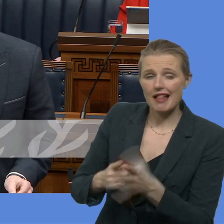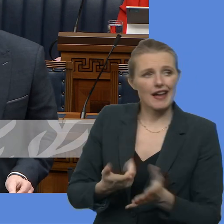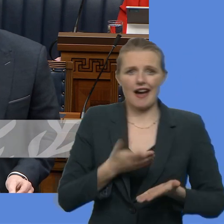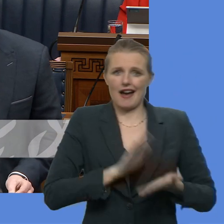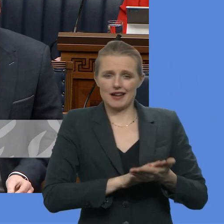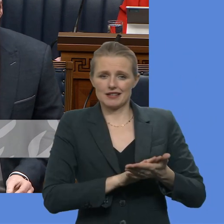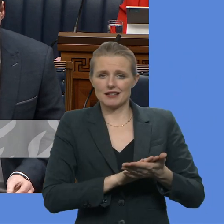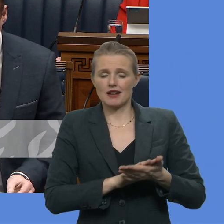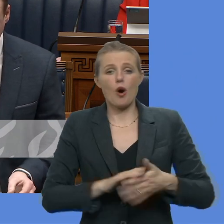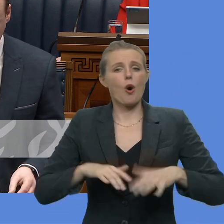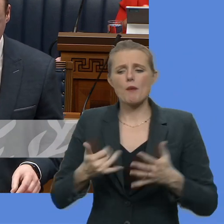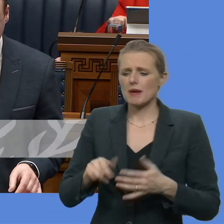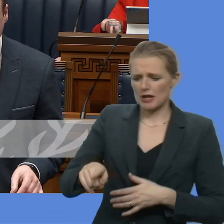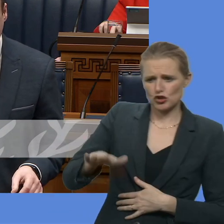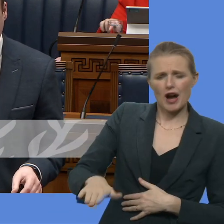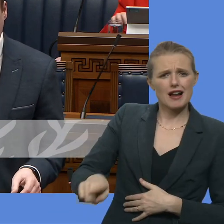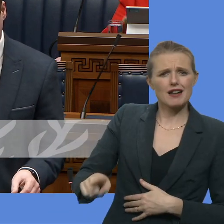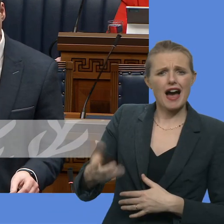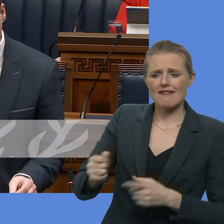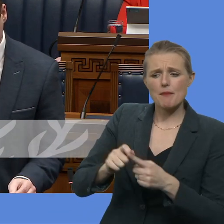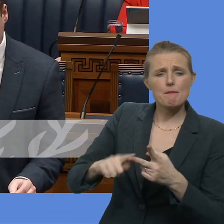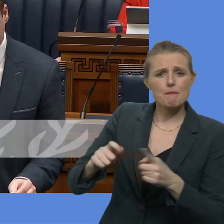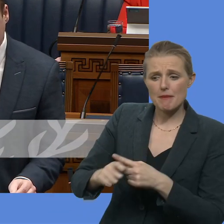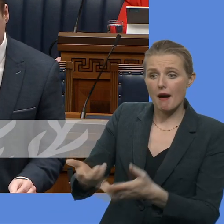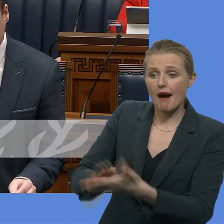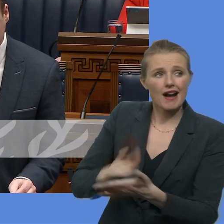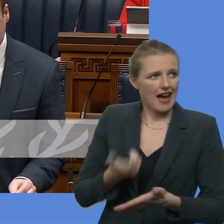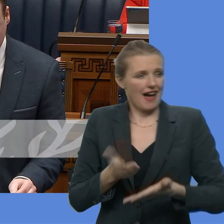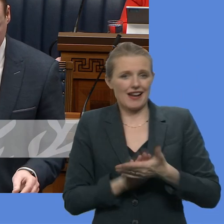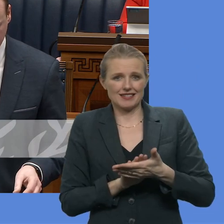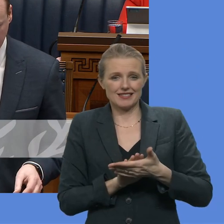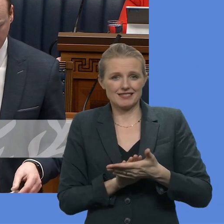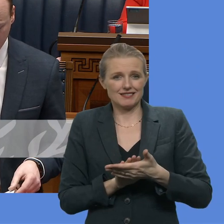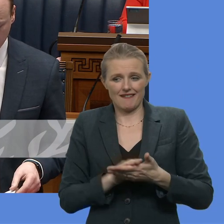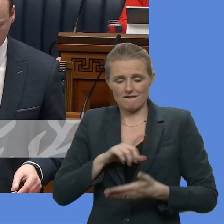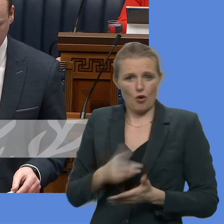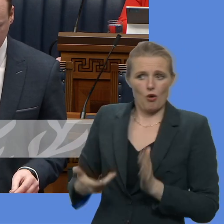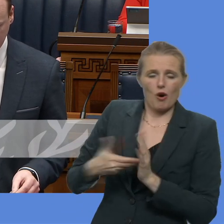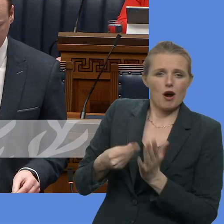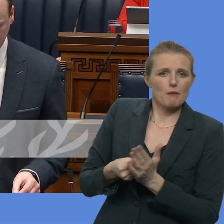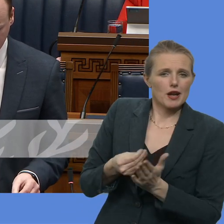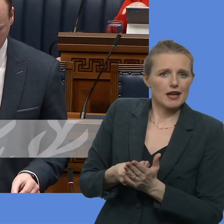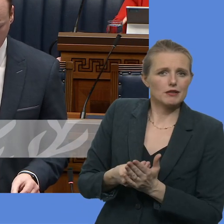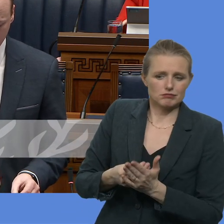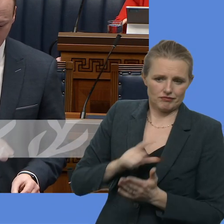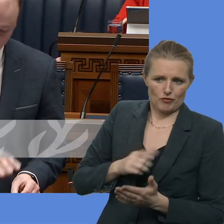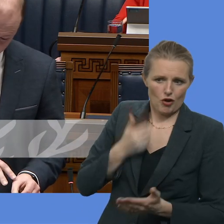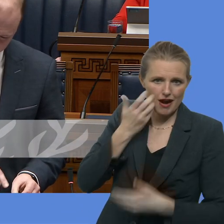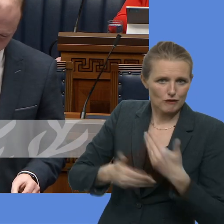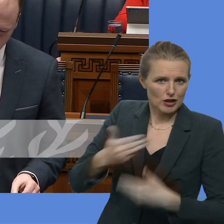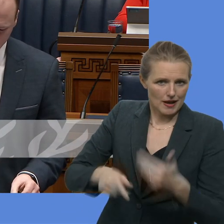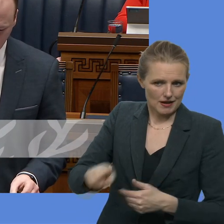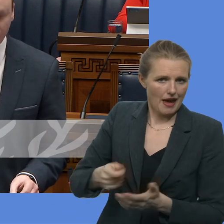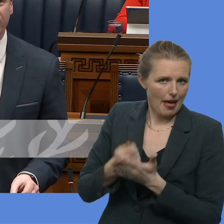or receives any rate of either PIP except the enhanced rate of the daily living part. And the higher